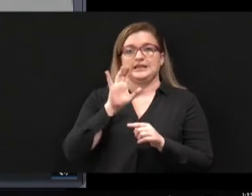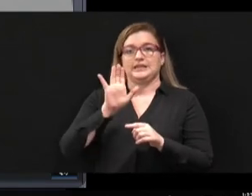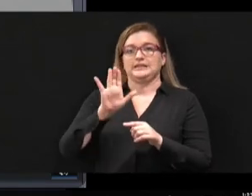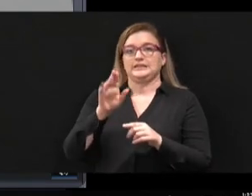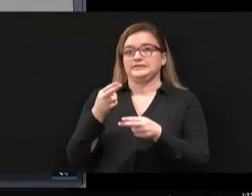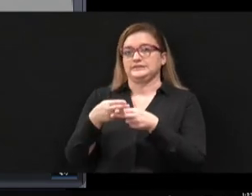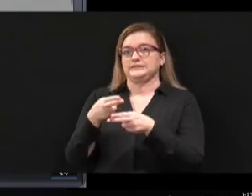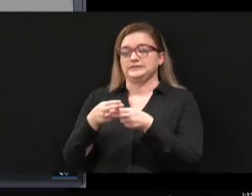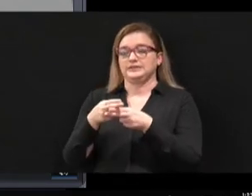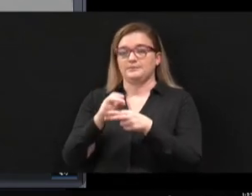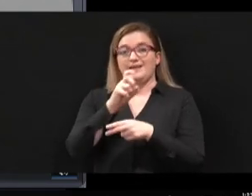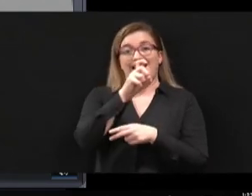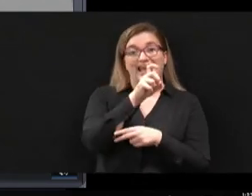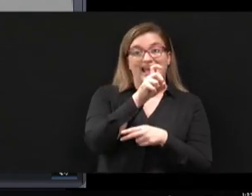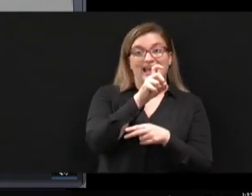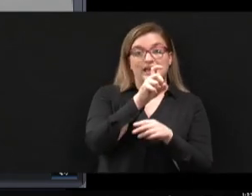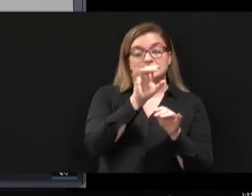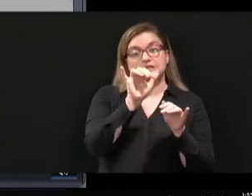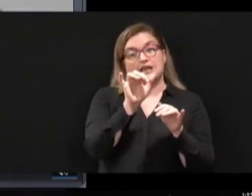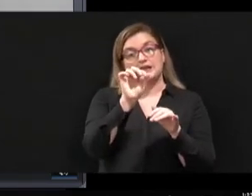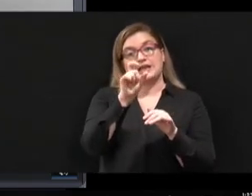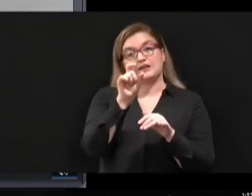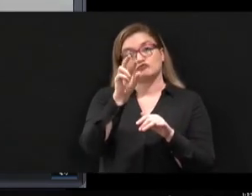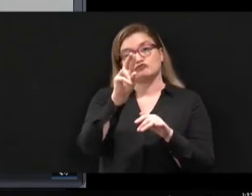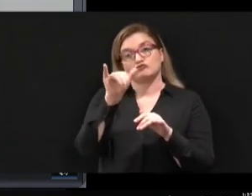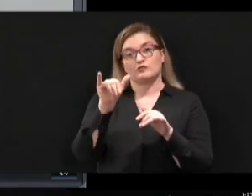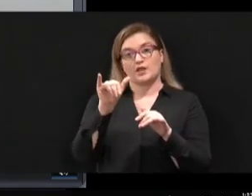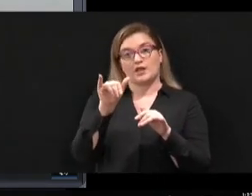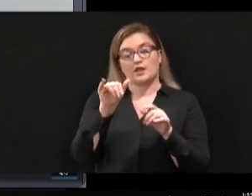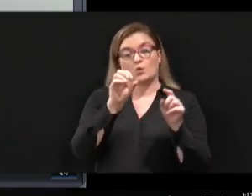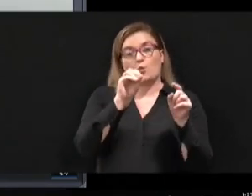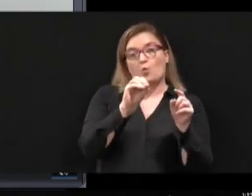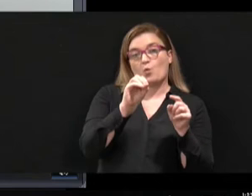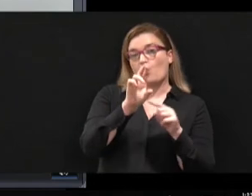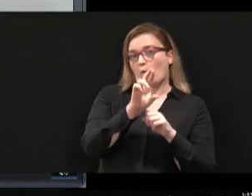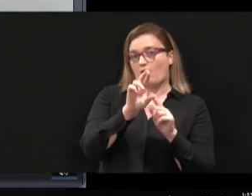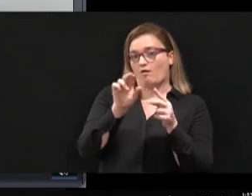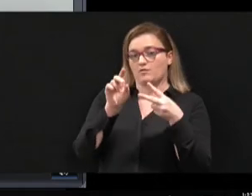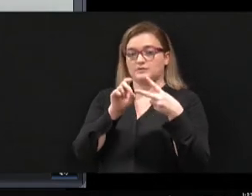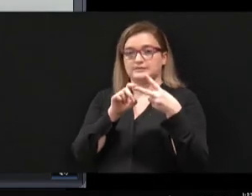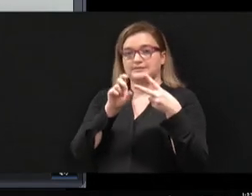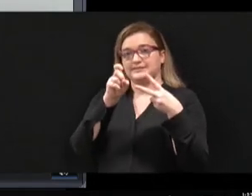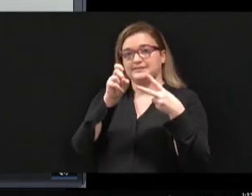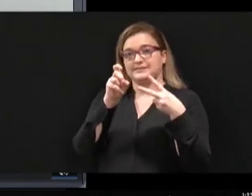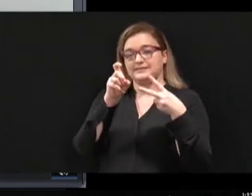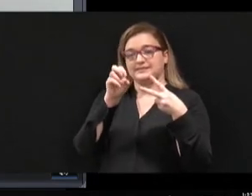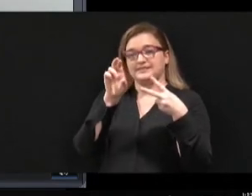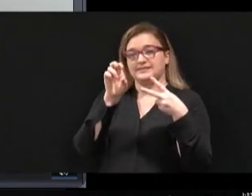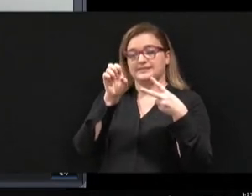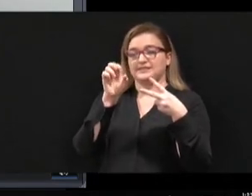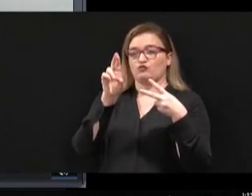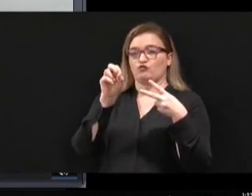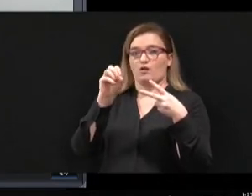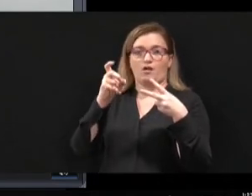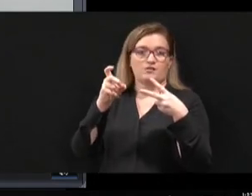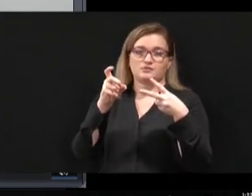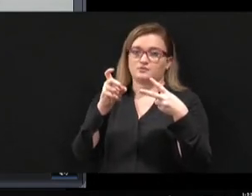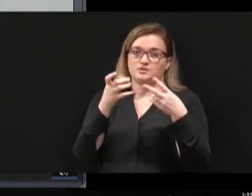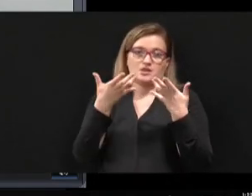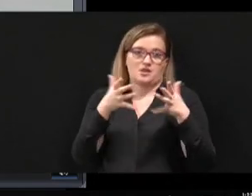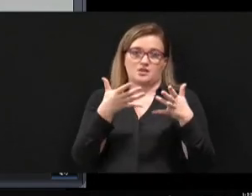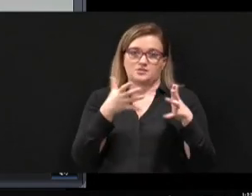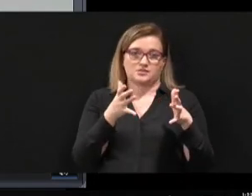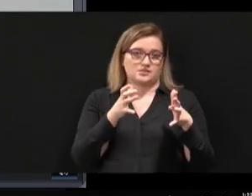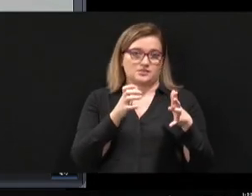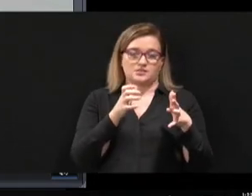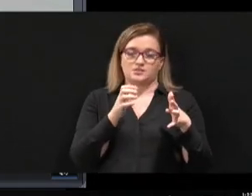in Xerox when it's the first letter in a word. But other than that, consonants rarely say their name.